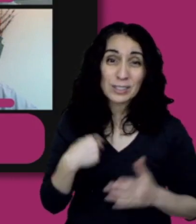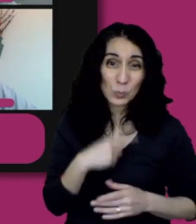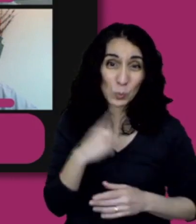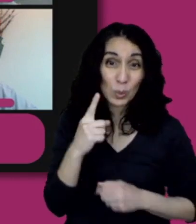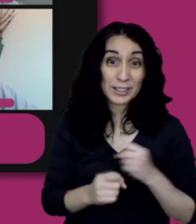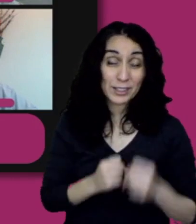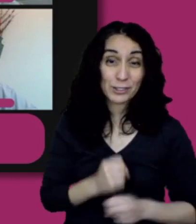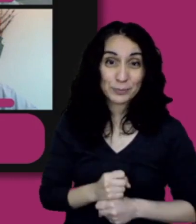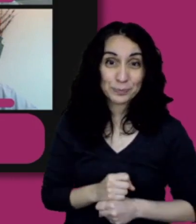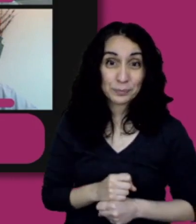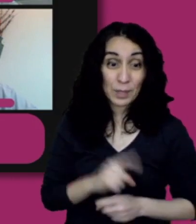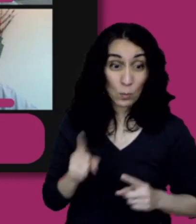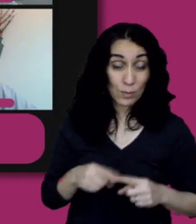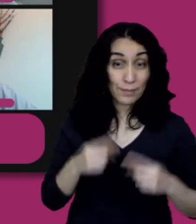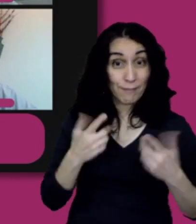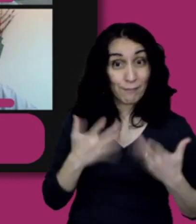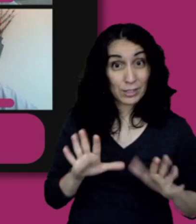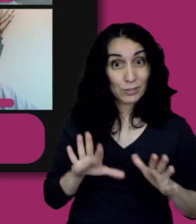And